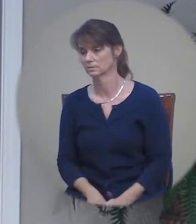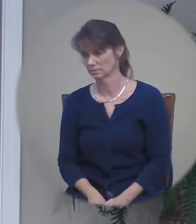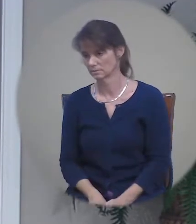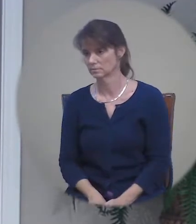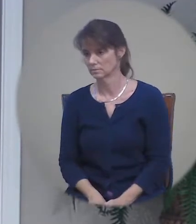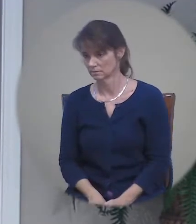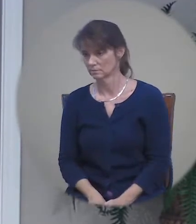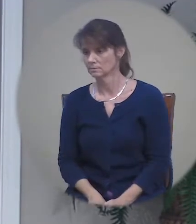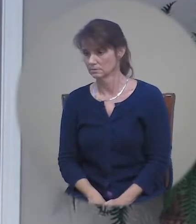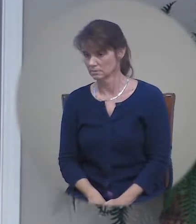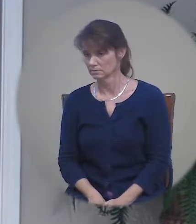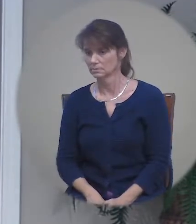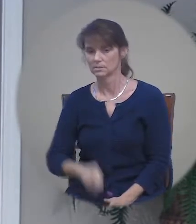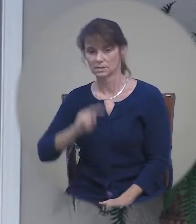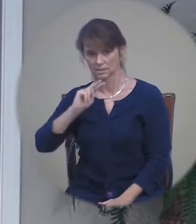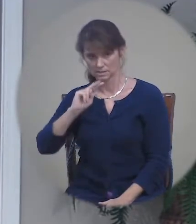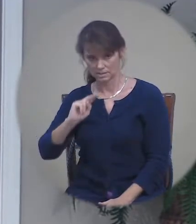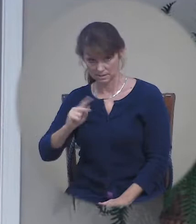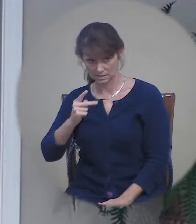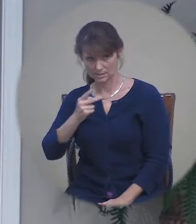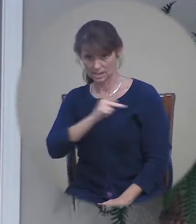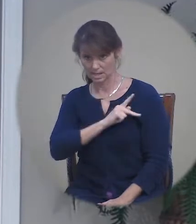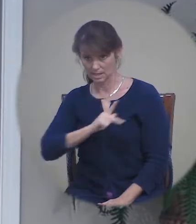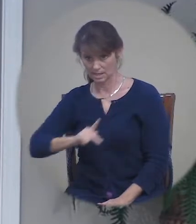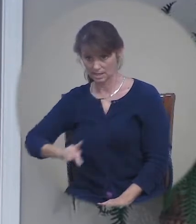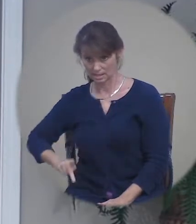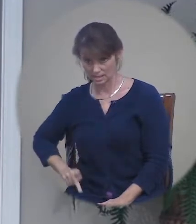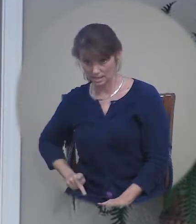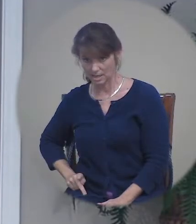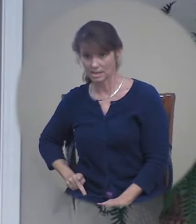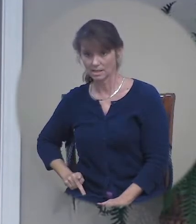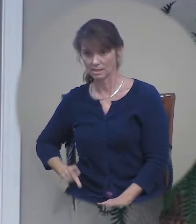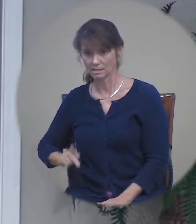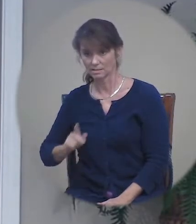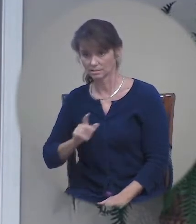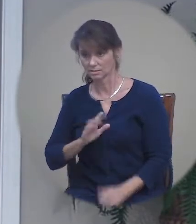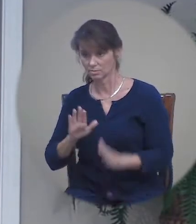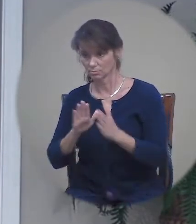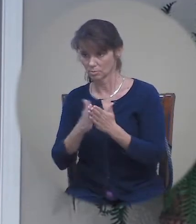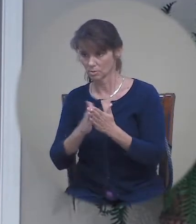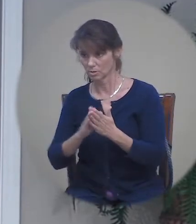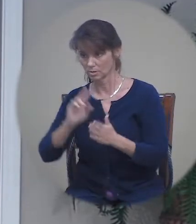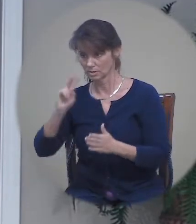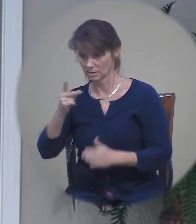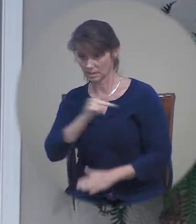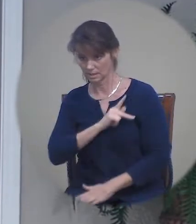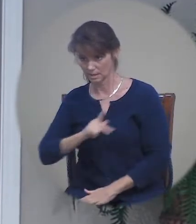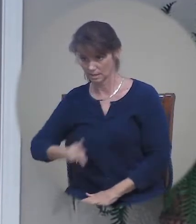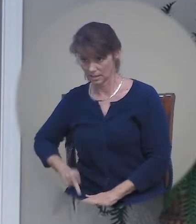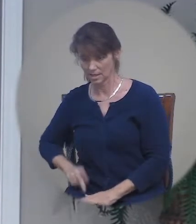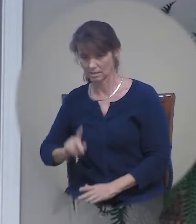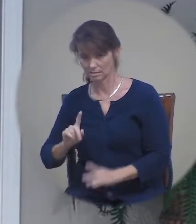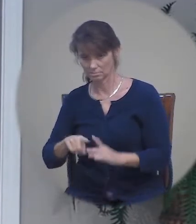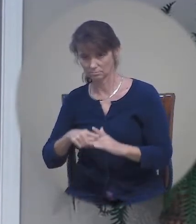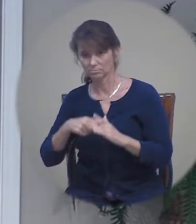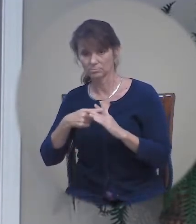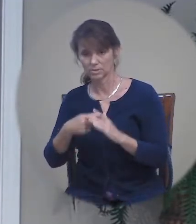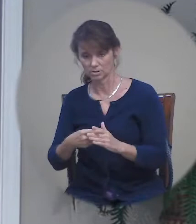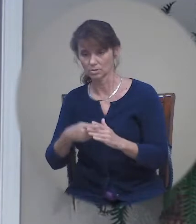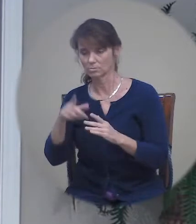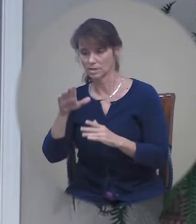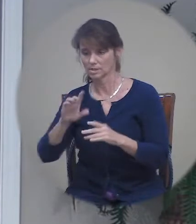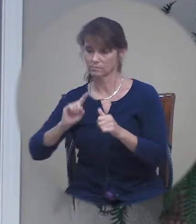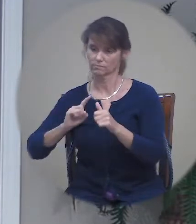as the story of 2 Kings kind of lays itself out, that's what we're kind of introduced with his reign by. But then it